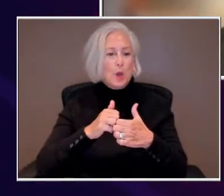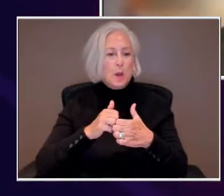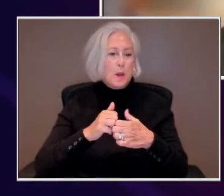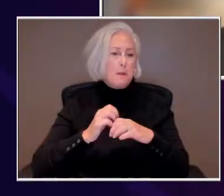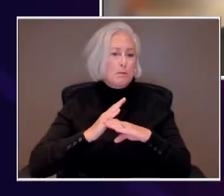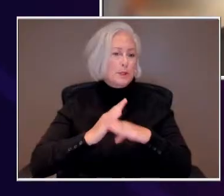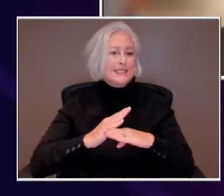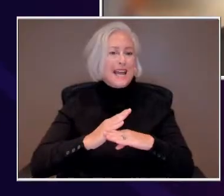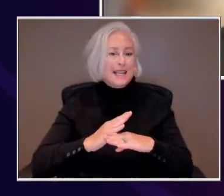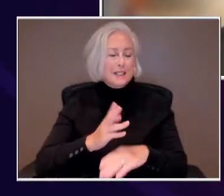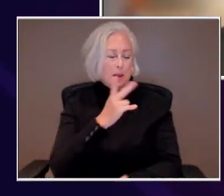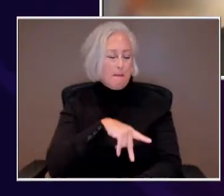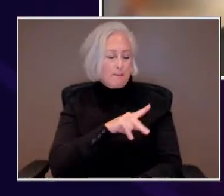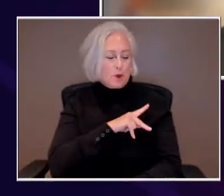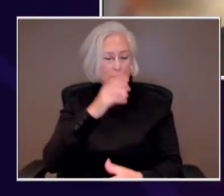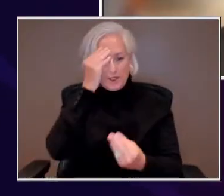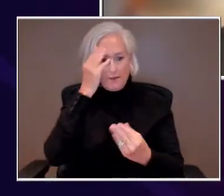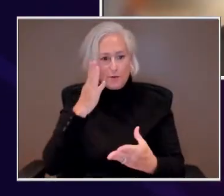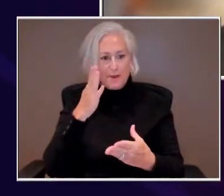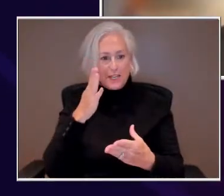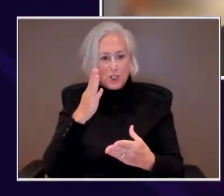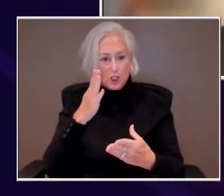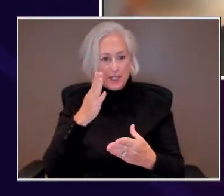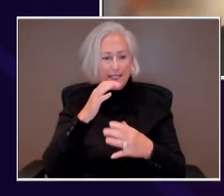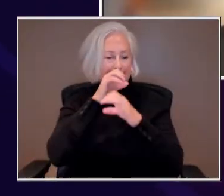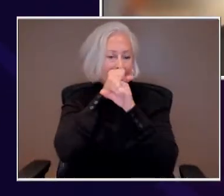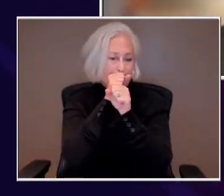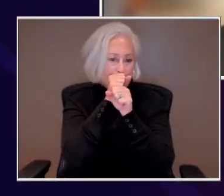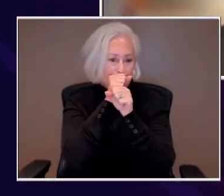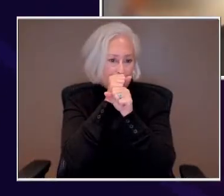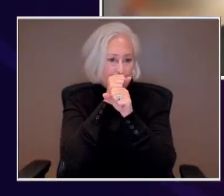happening virtually with the CARE Collaborative Healthcare?